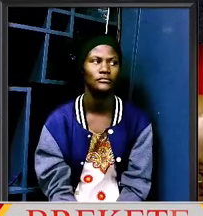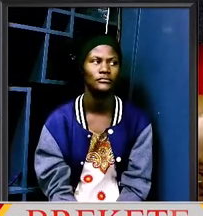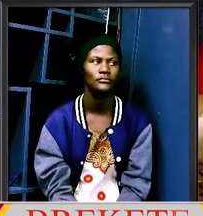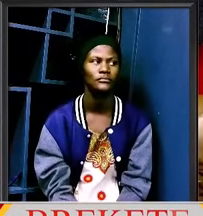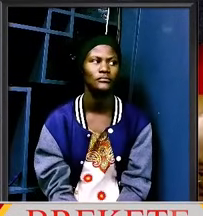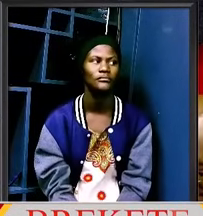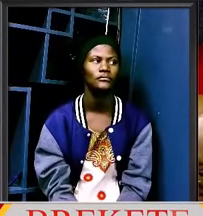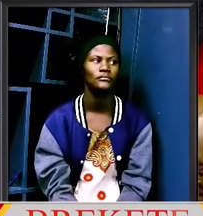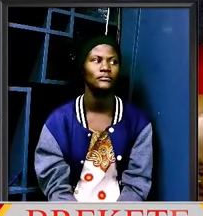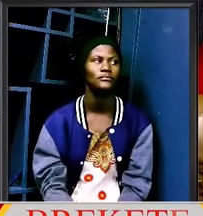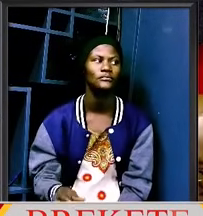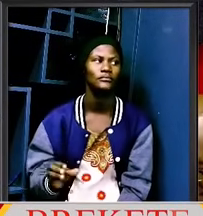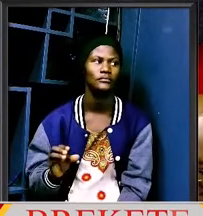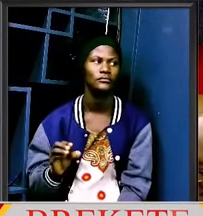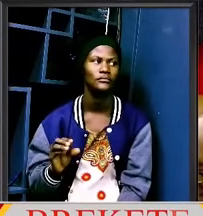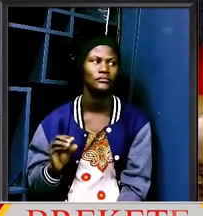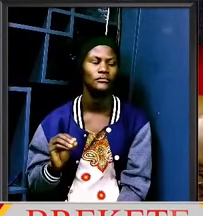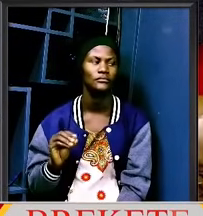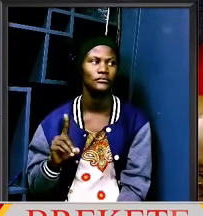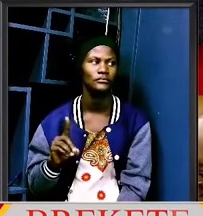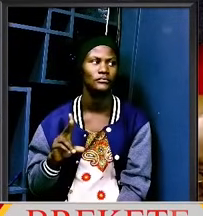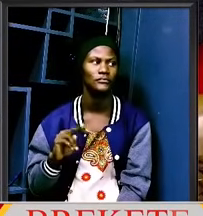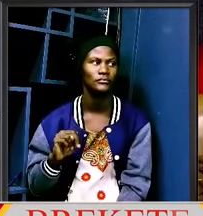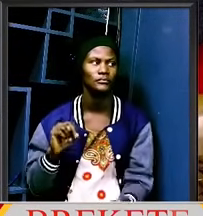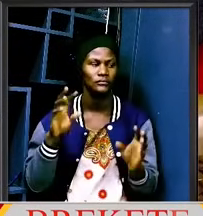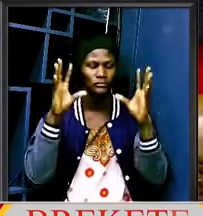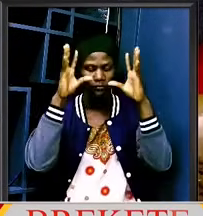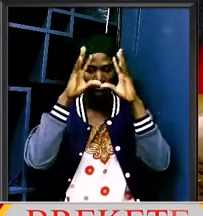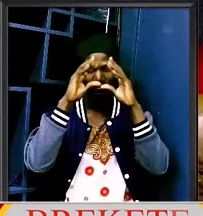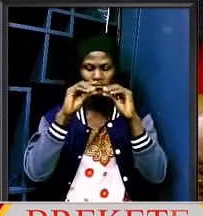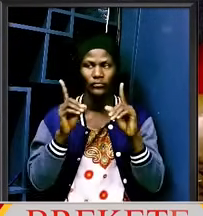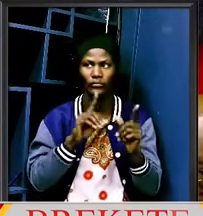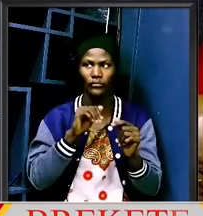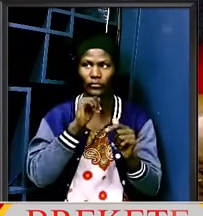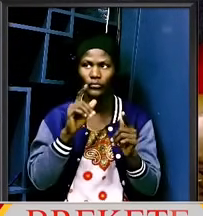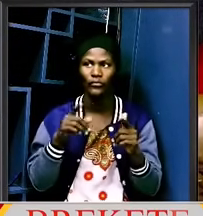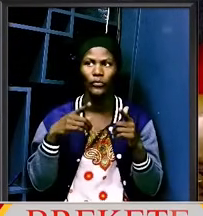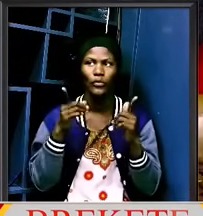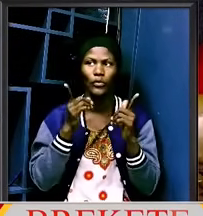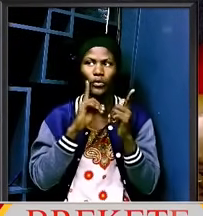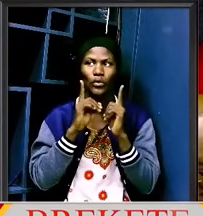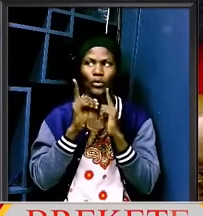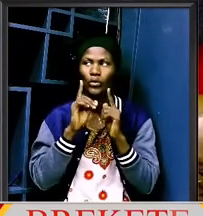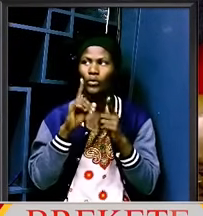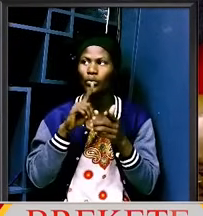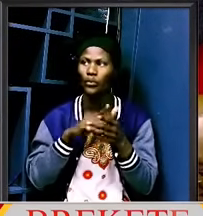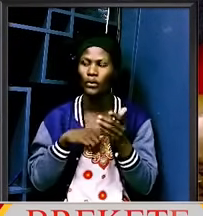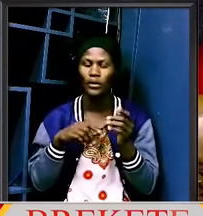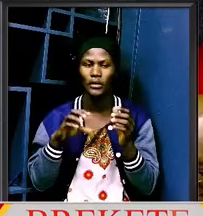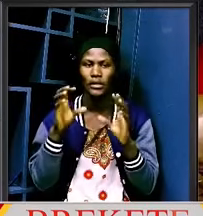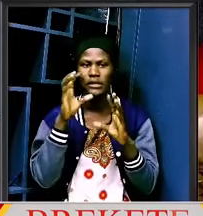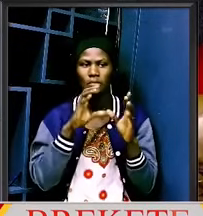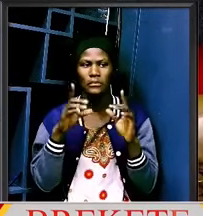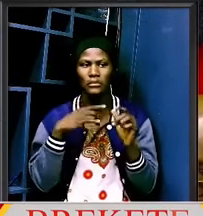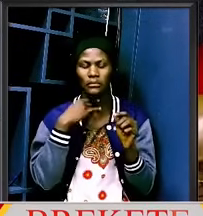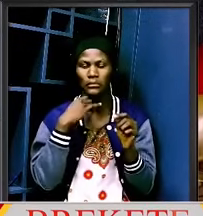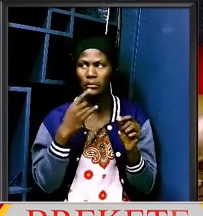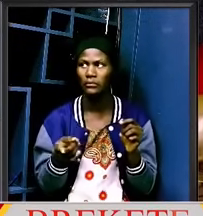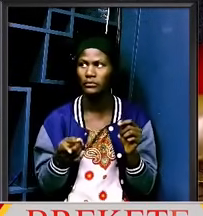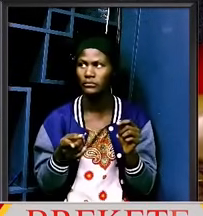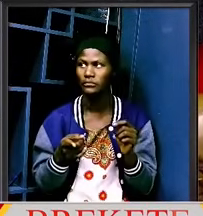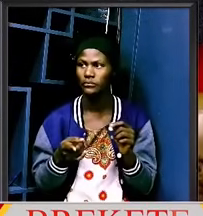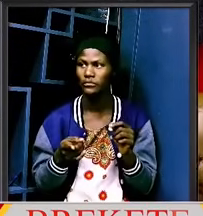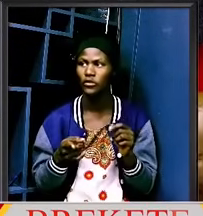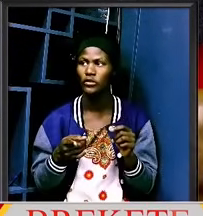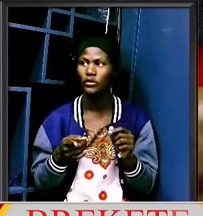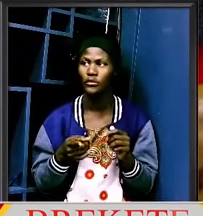My ordinary president, she did not talk about what the speaker say. Please let her say what the